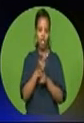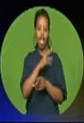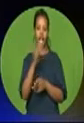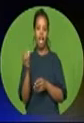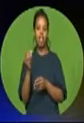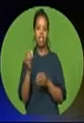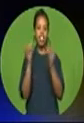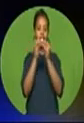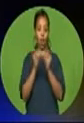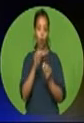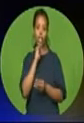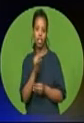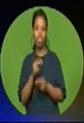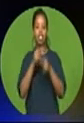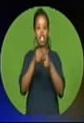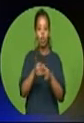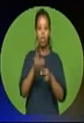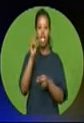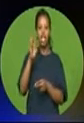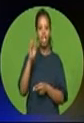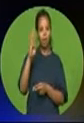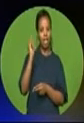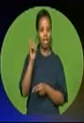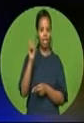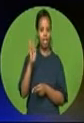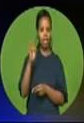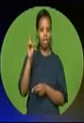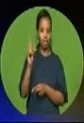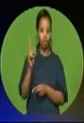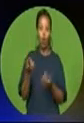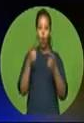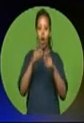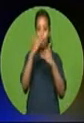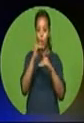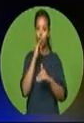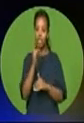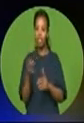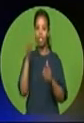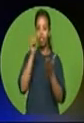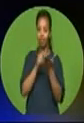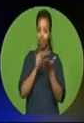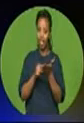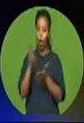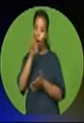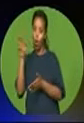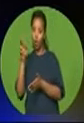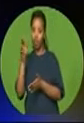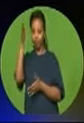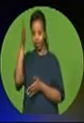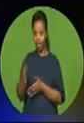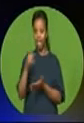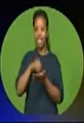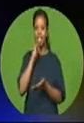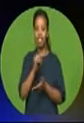and the account is said to be debited. When an amount is entered on the right side,